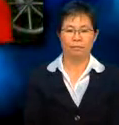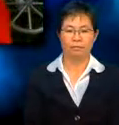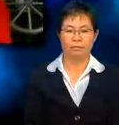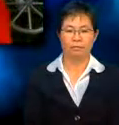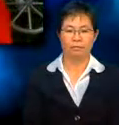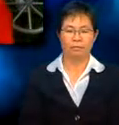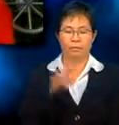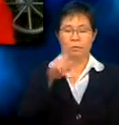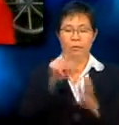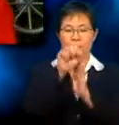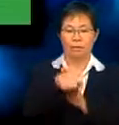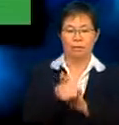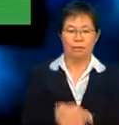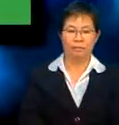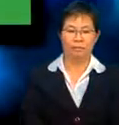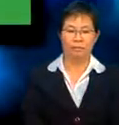21 seconds.